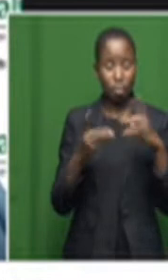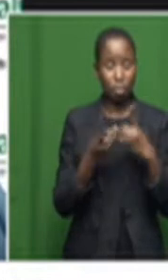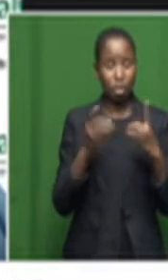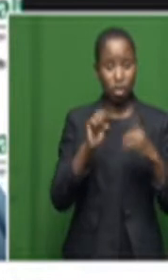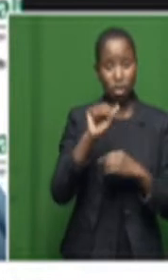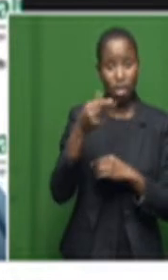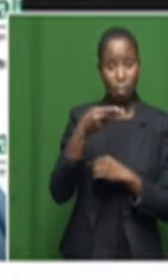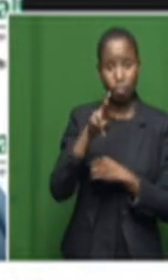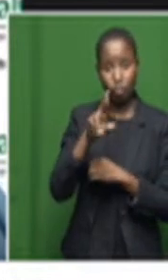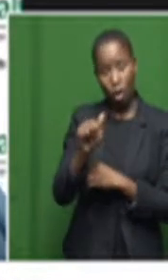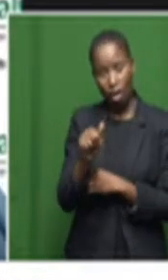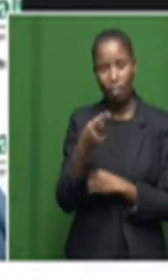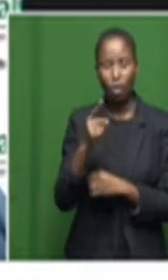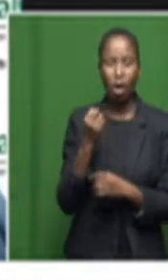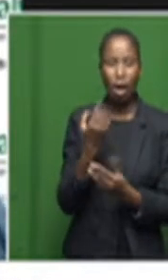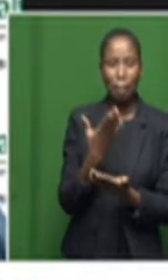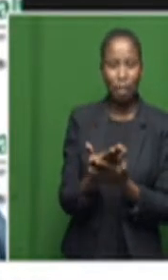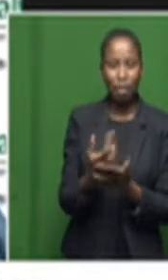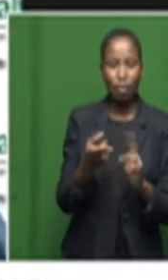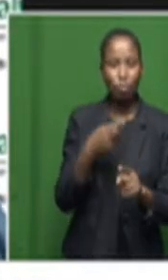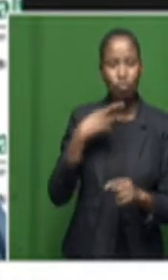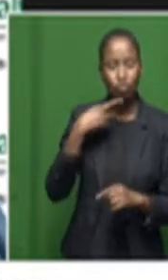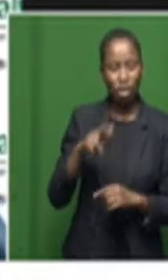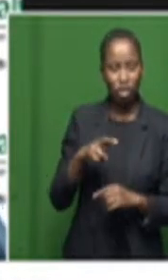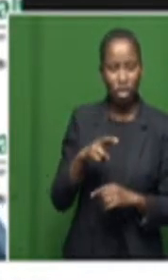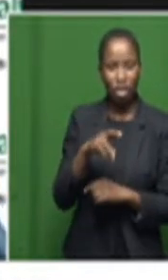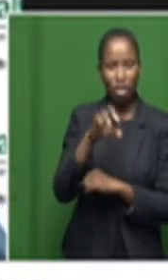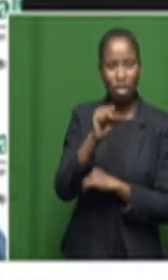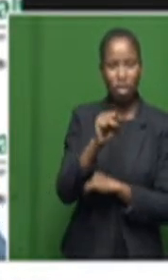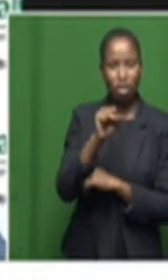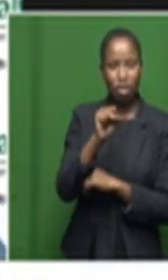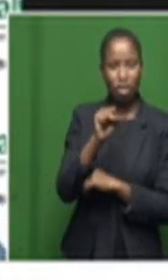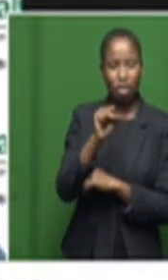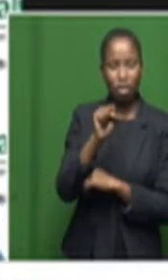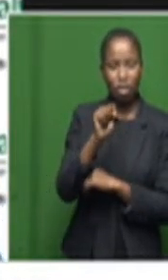with the application for Russian Sputnik vaccine?